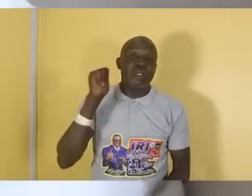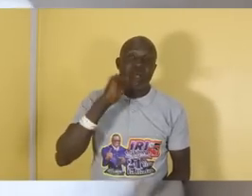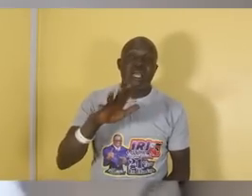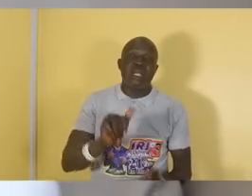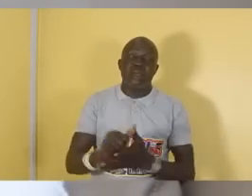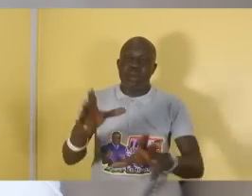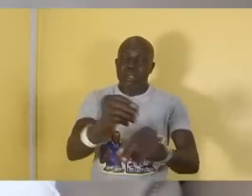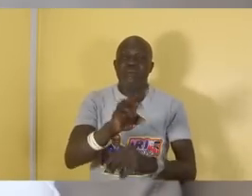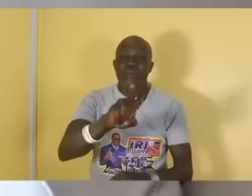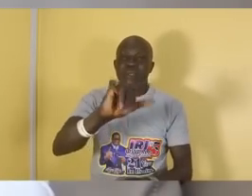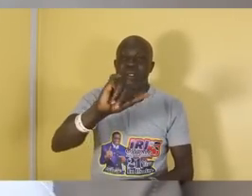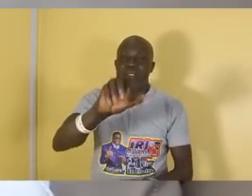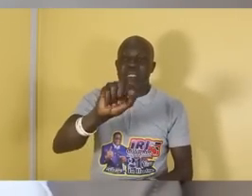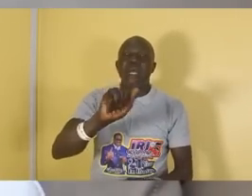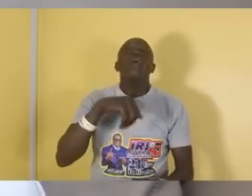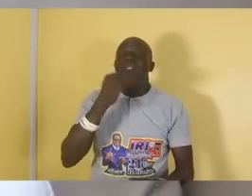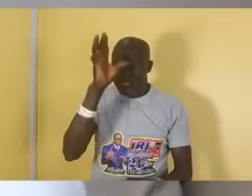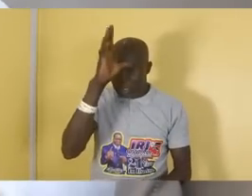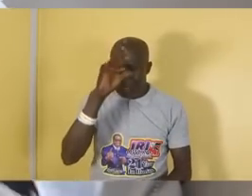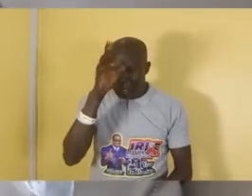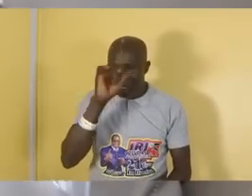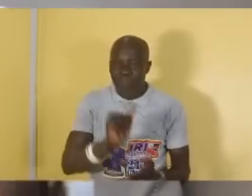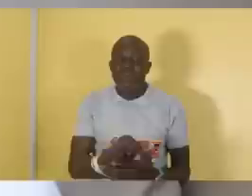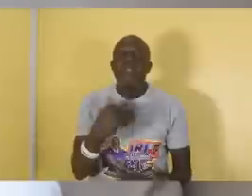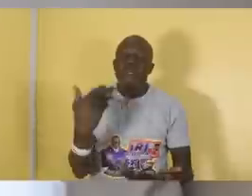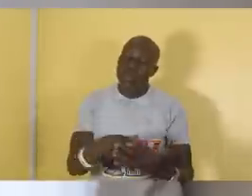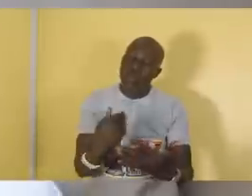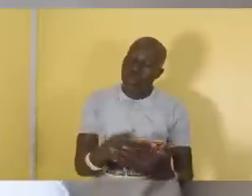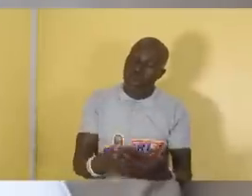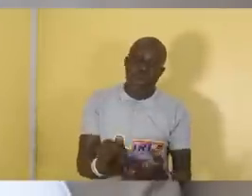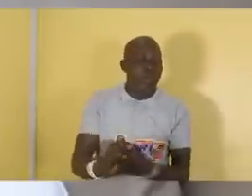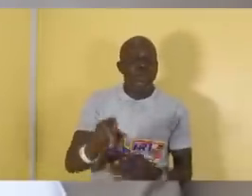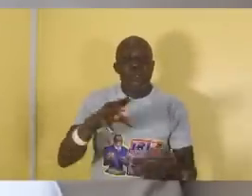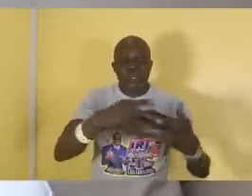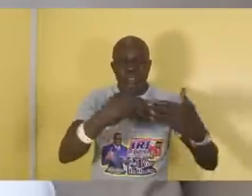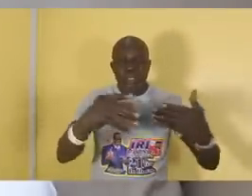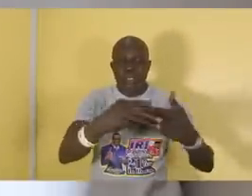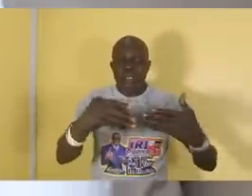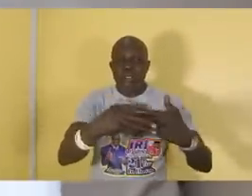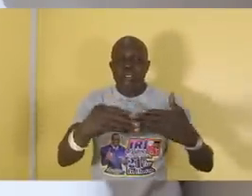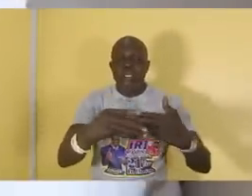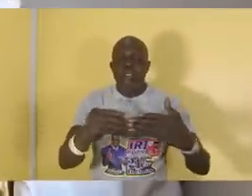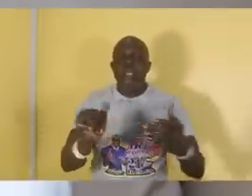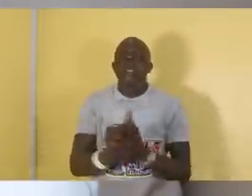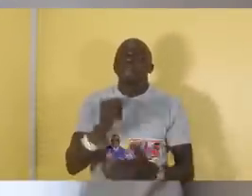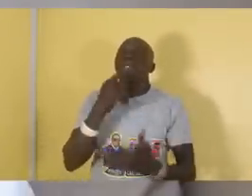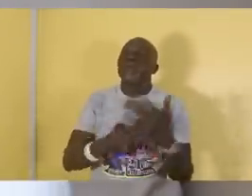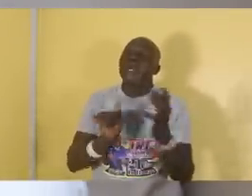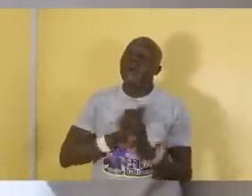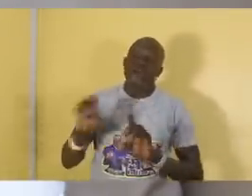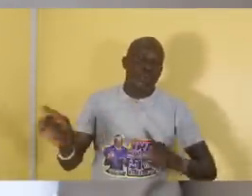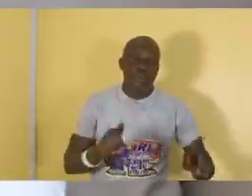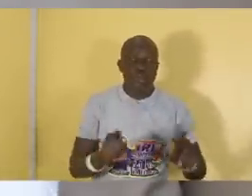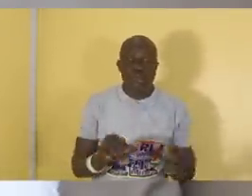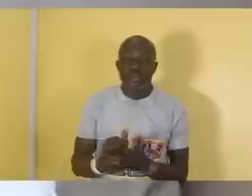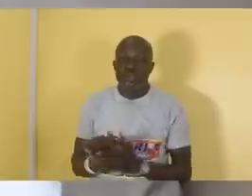Oh, that woman received me. She said that there is death for two kids. kowo ticket. It's left for ticket. Only kin emi o se. That